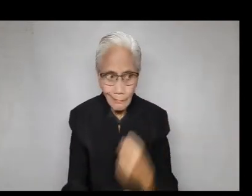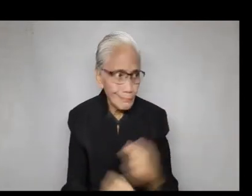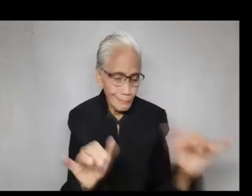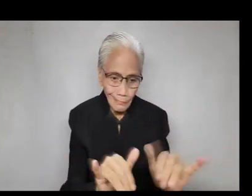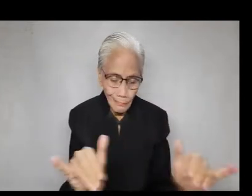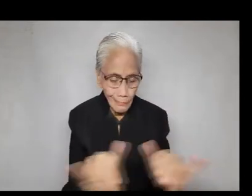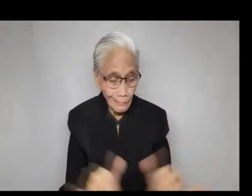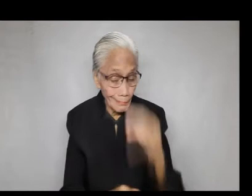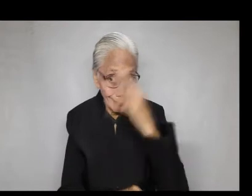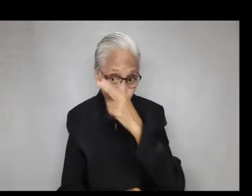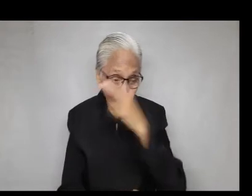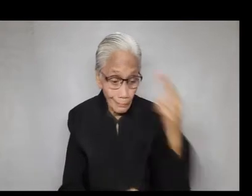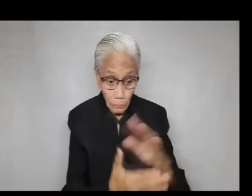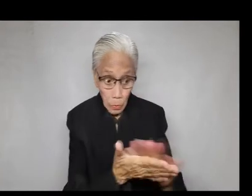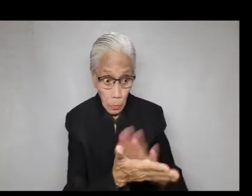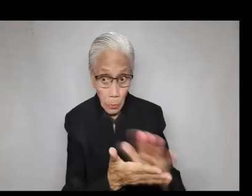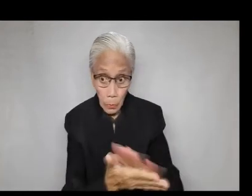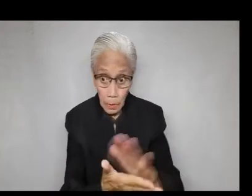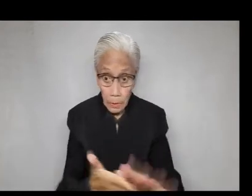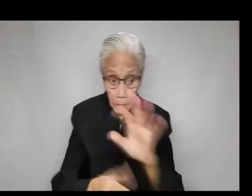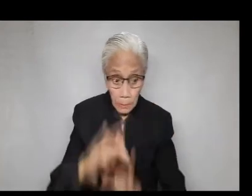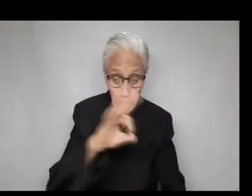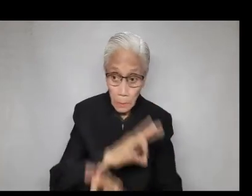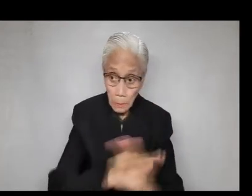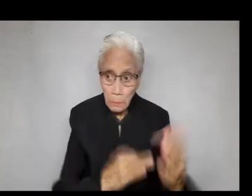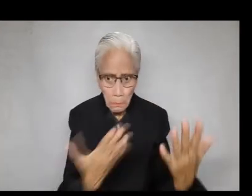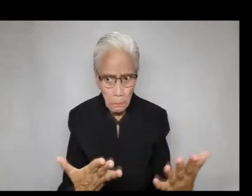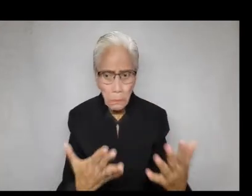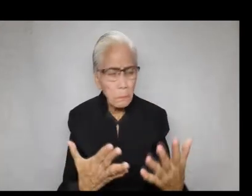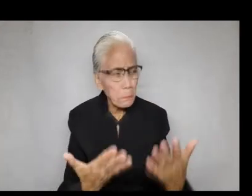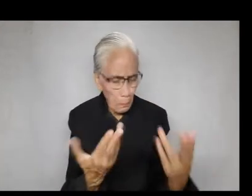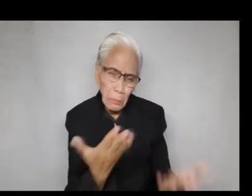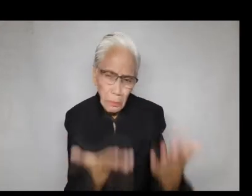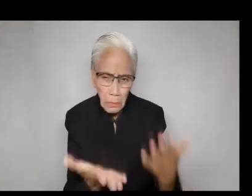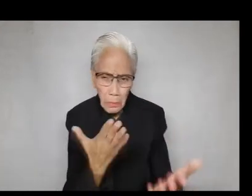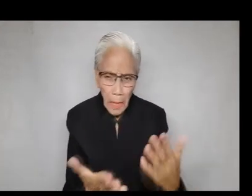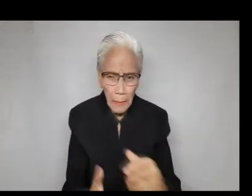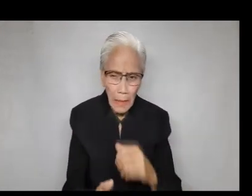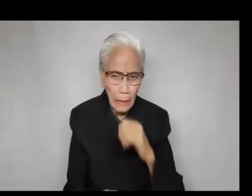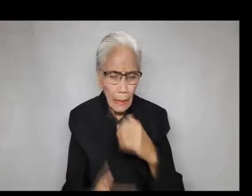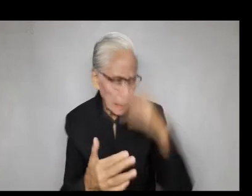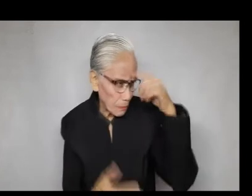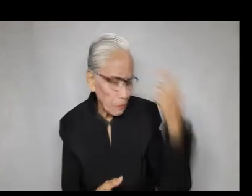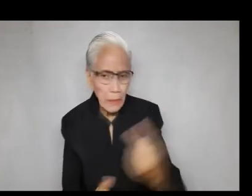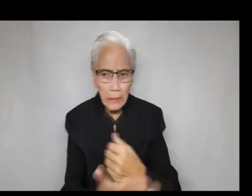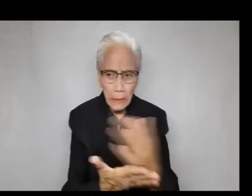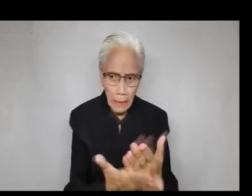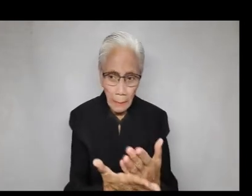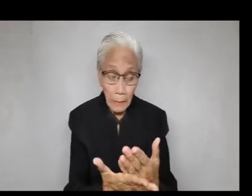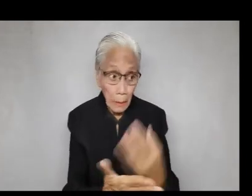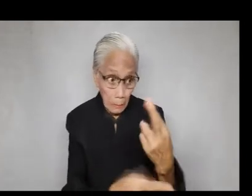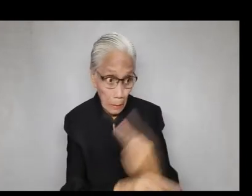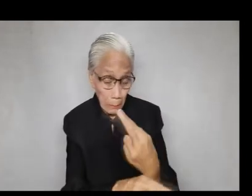Christian, as a Catholic, we may have been washing the feet of some people we choose to love, occasionally, and maybe, even for